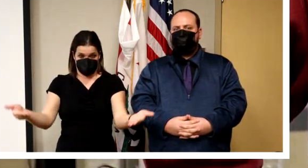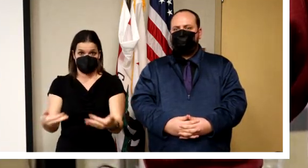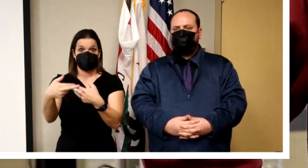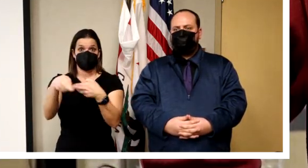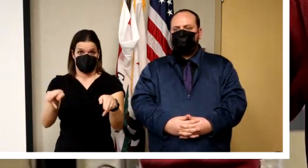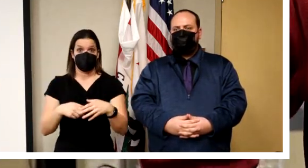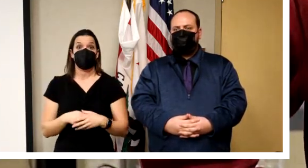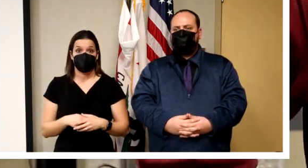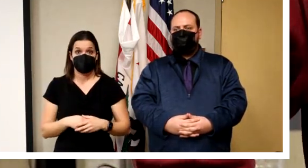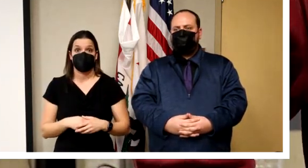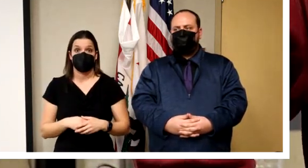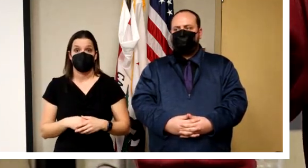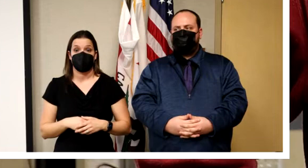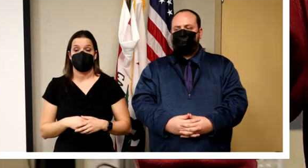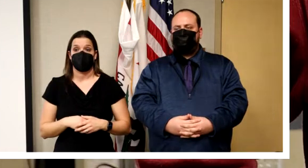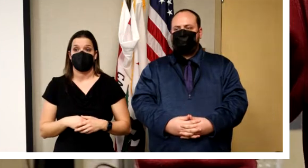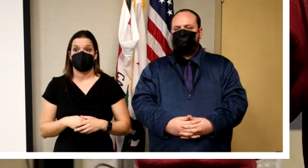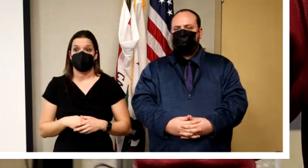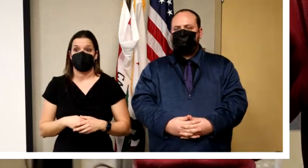room.